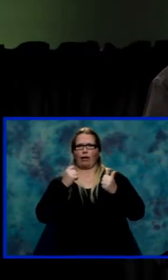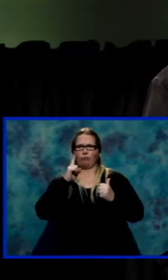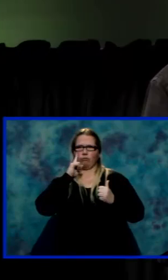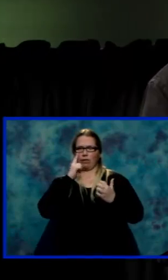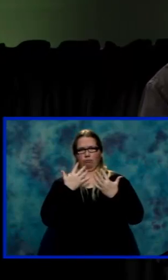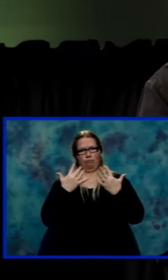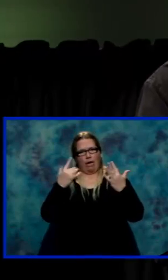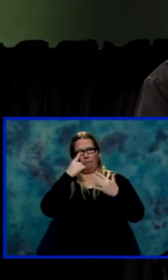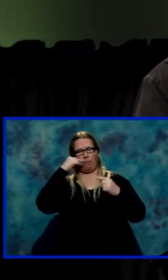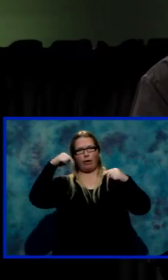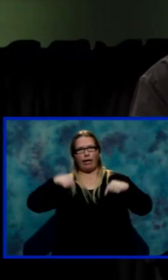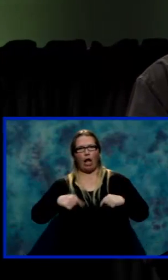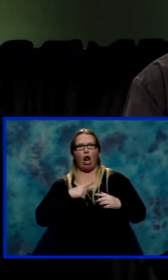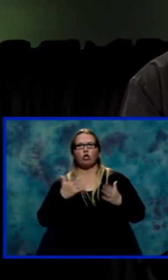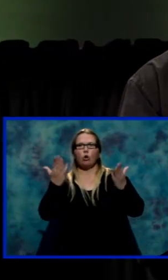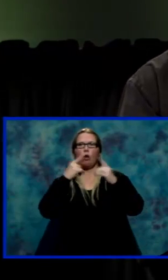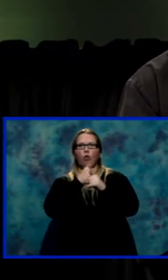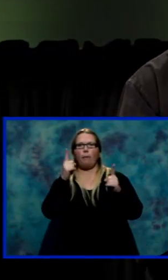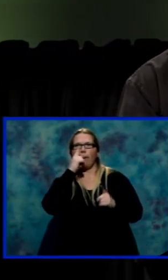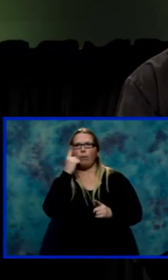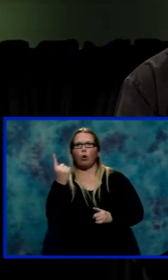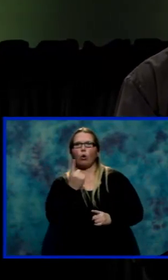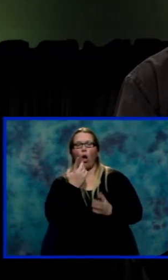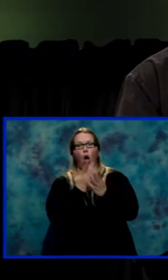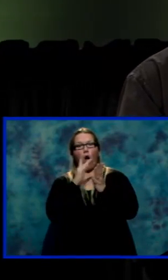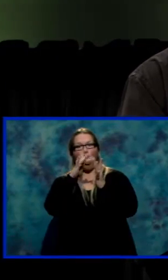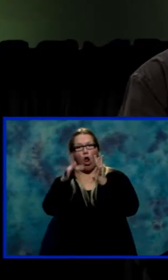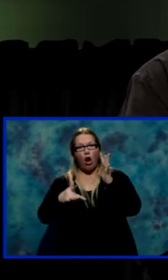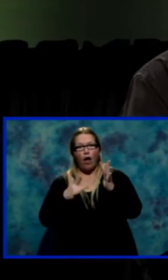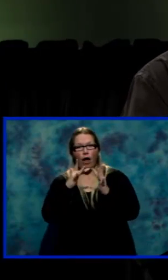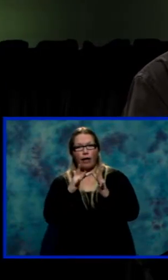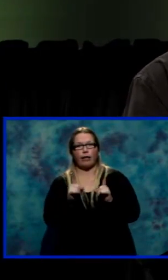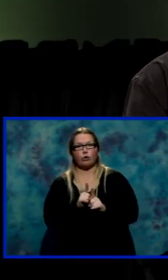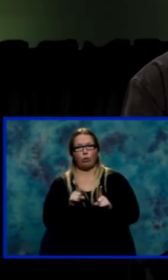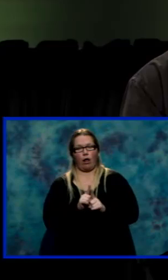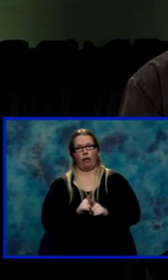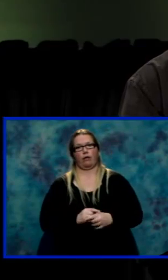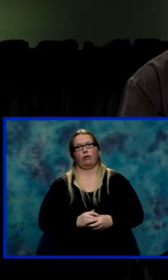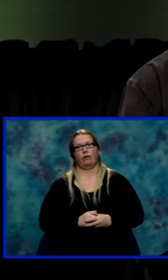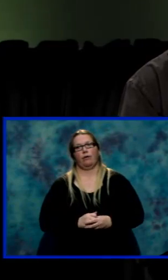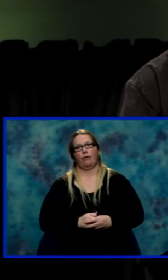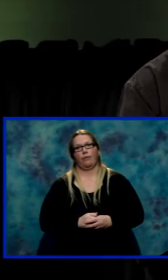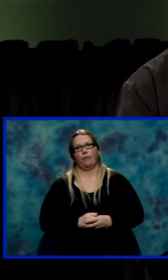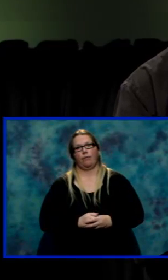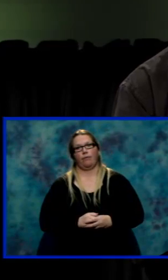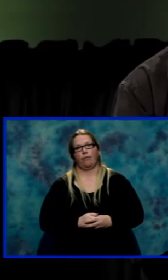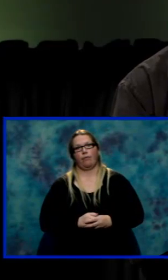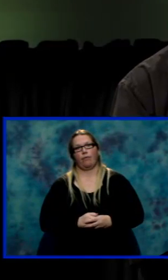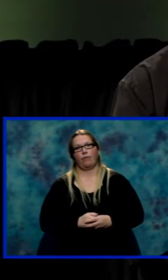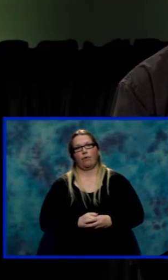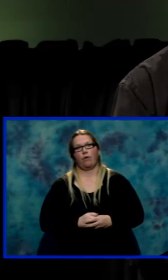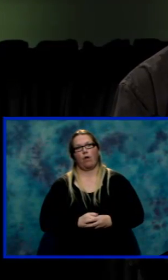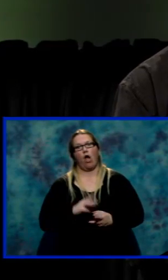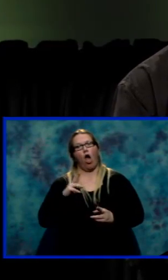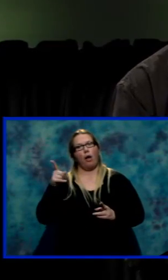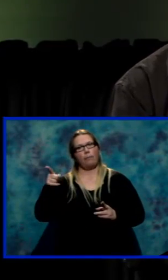are here. We like to welcome all of those people that are online and be able to hopefully get a blessing